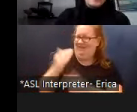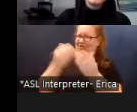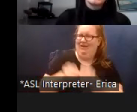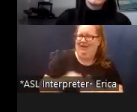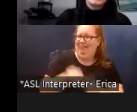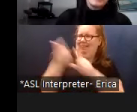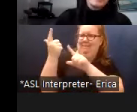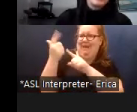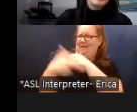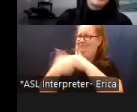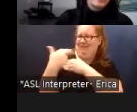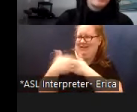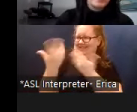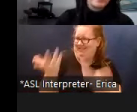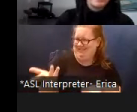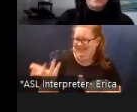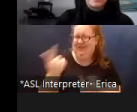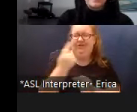Right. Yeah.